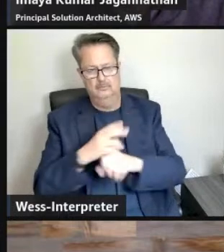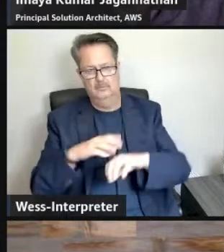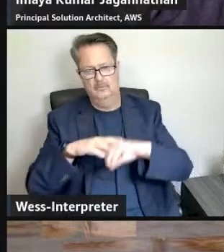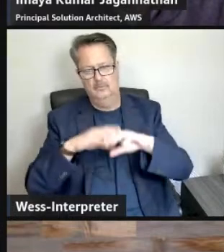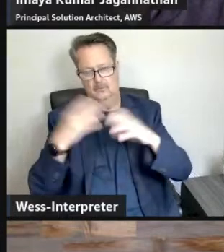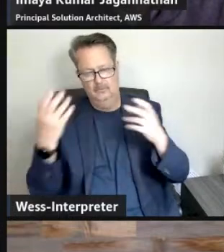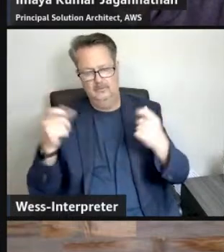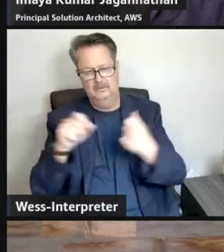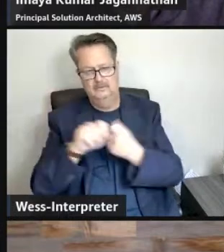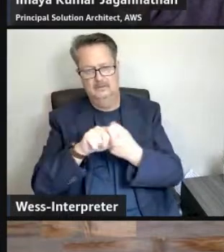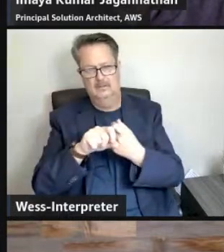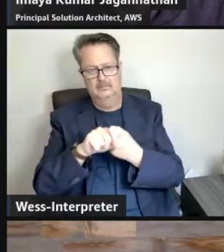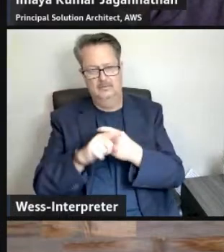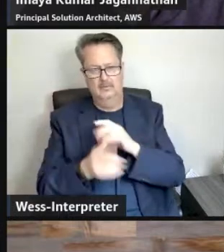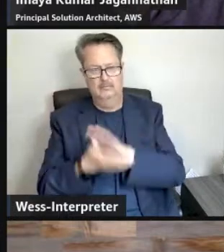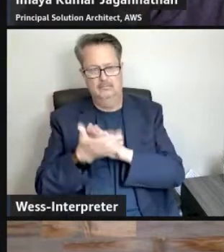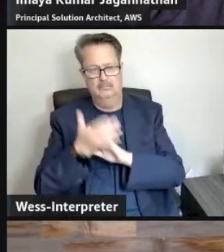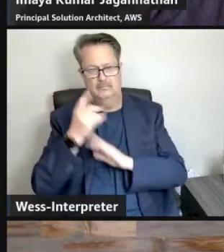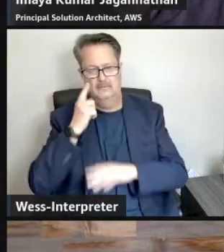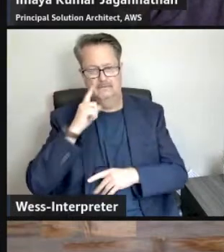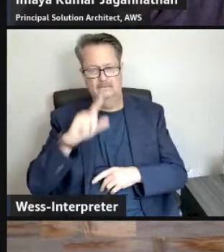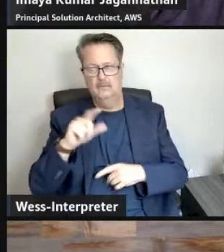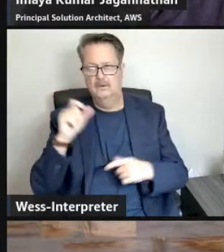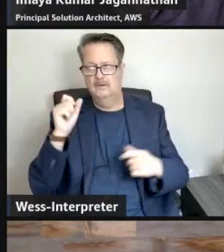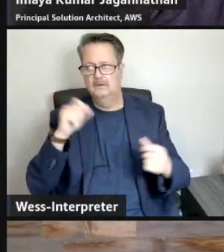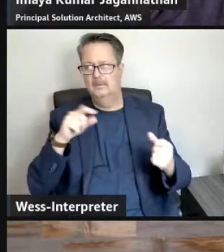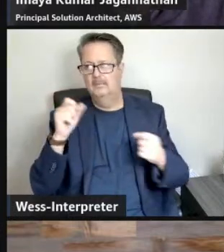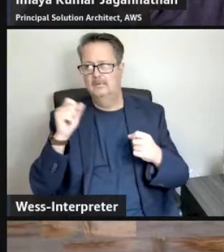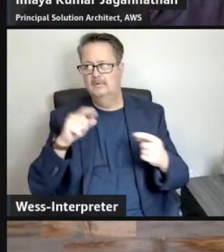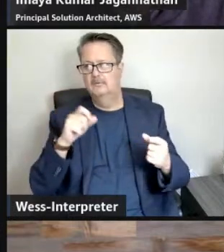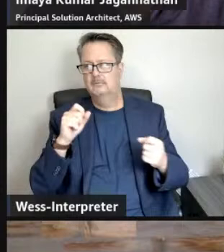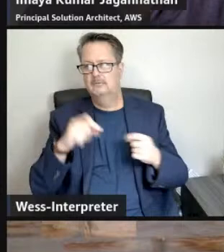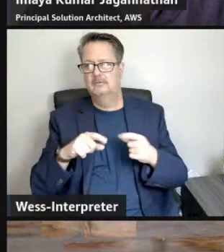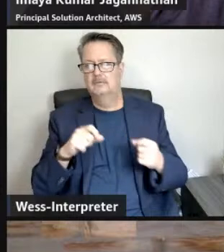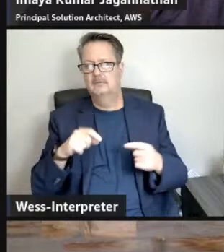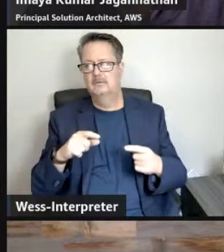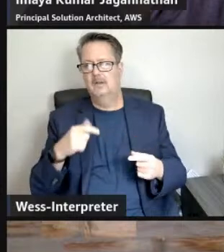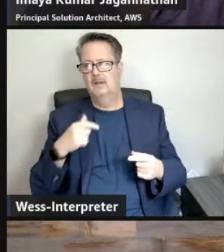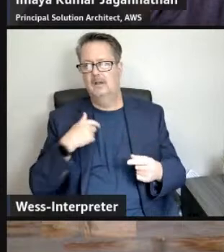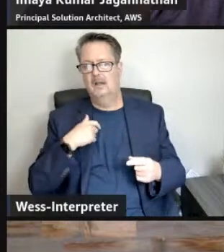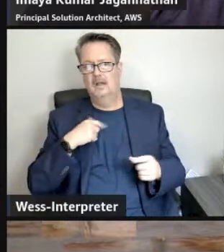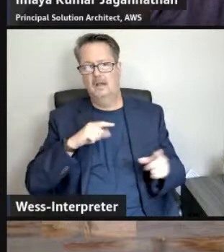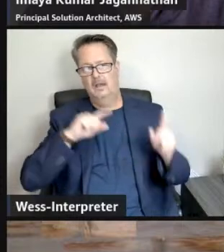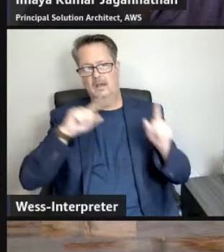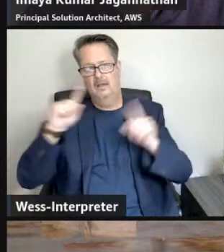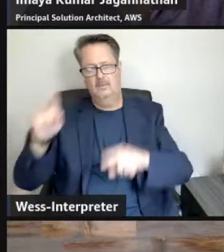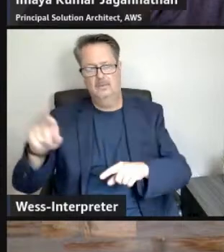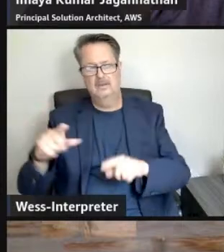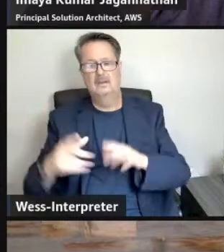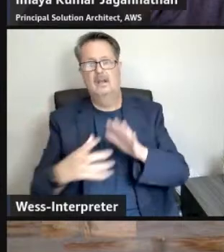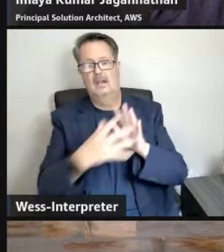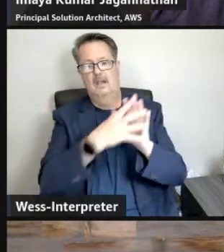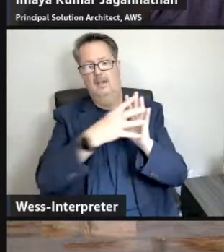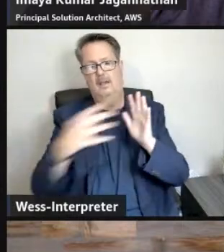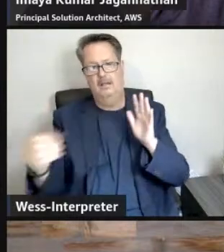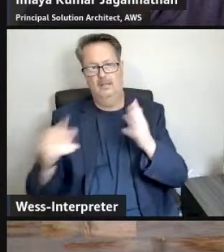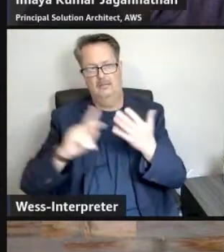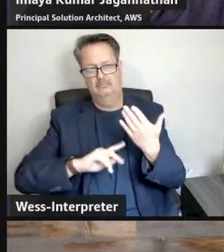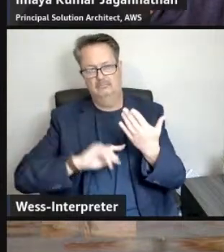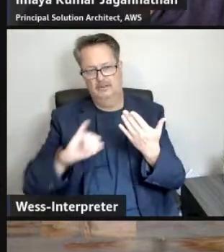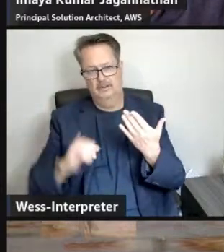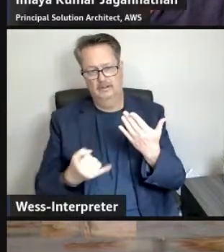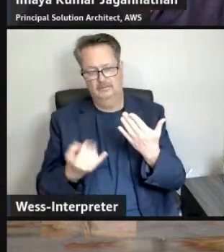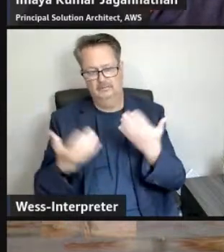AWS distro for OpenTelemetry. So I went ahead and I cloned the project already. So if